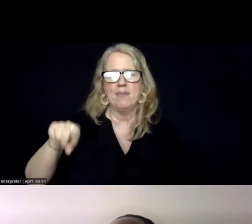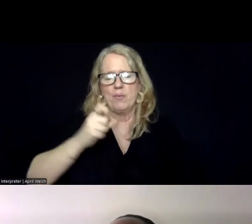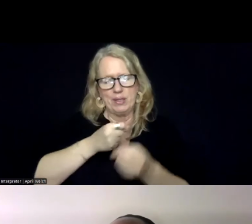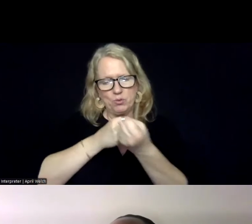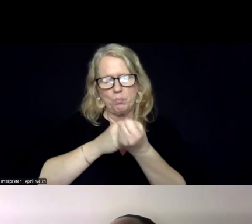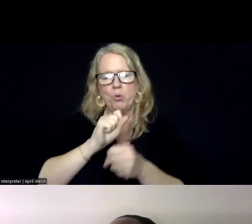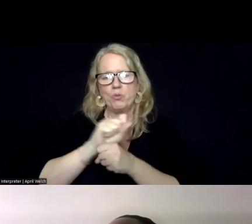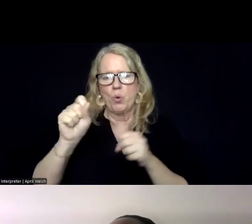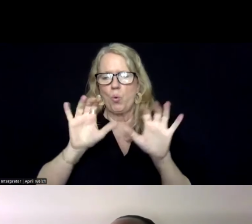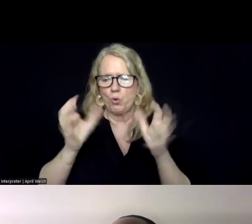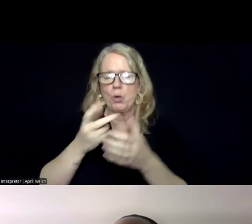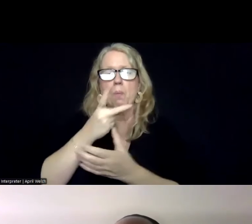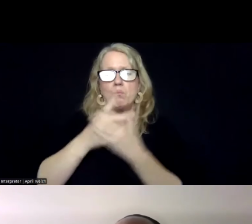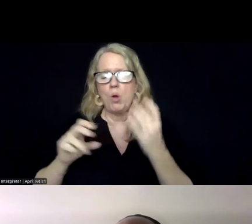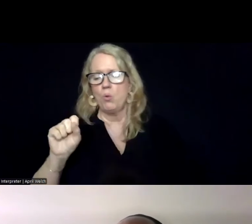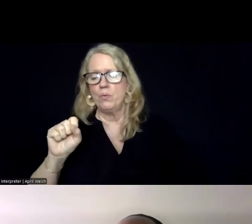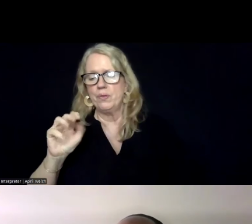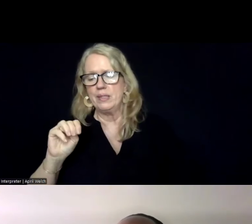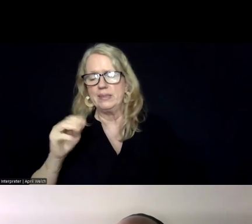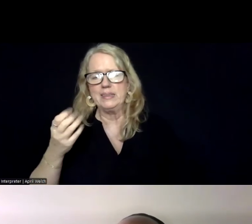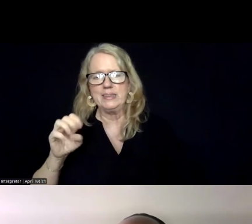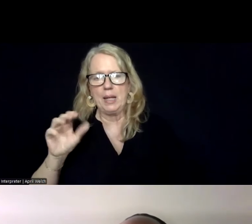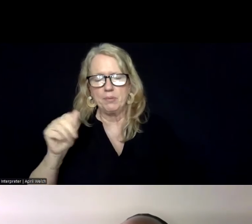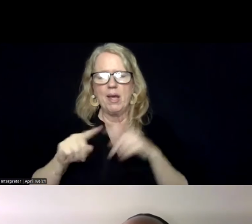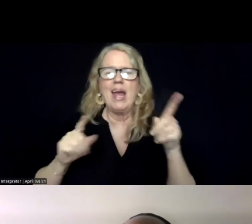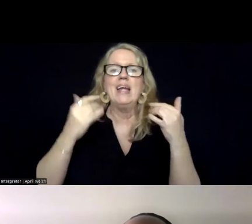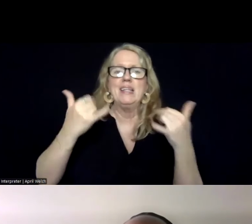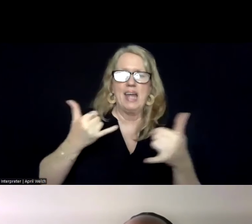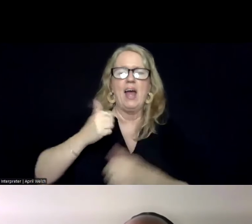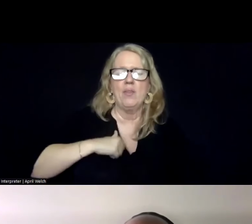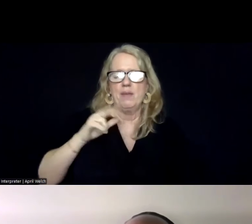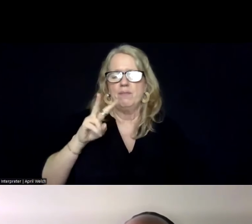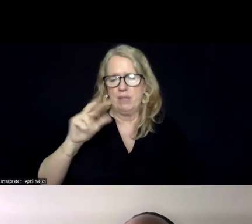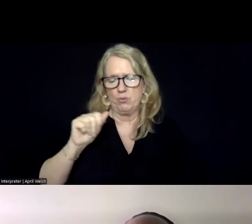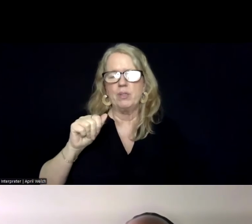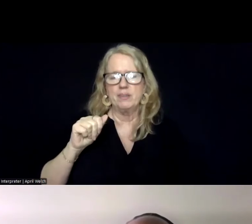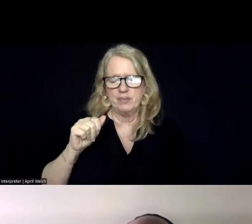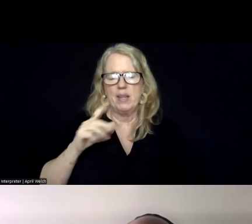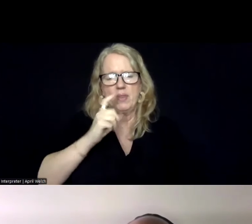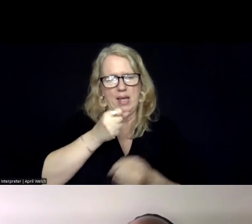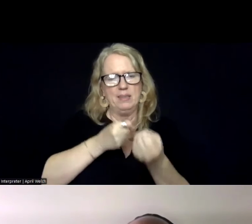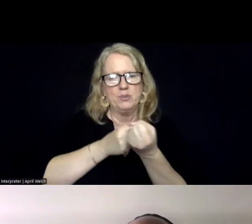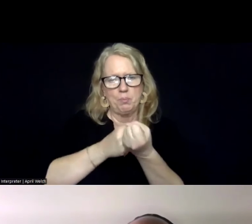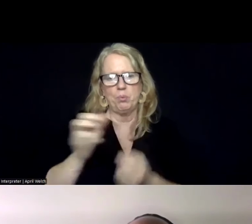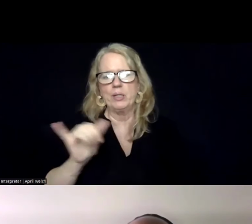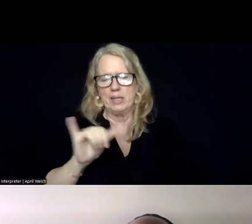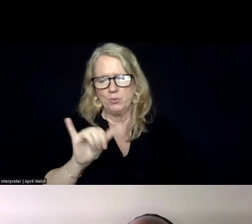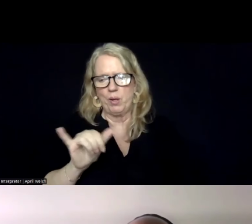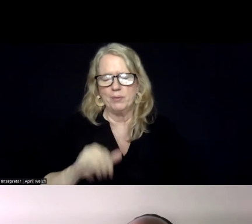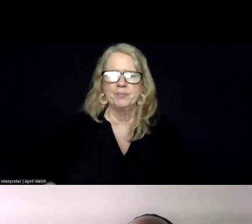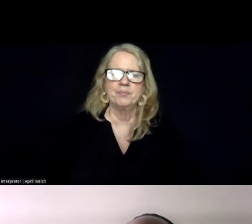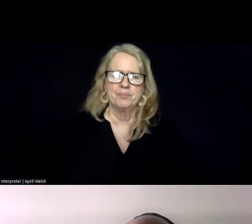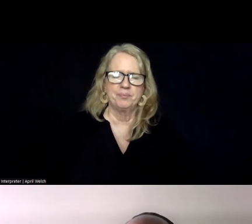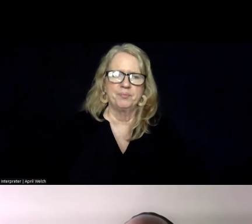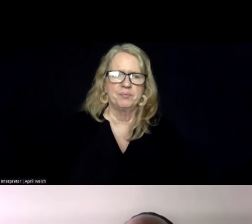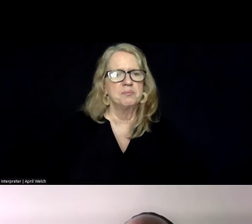groups crossing both SAMHSA and now the Veterans Administration is supporting as well. And so I